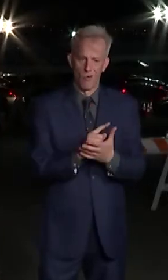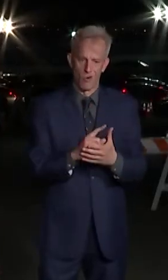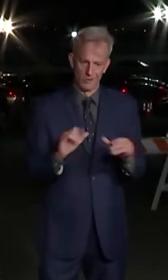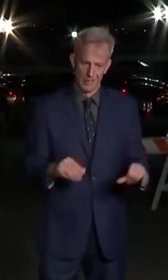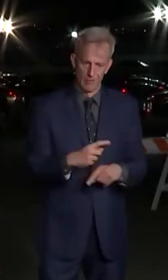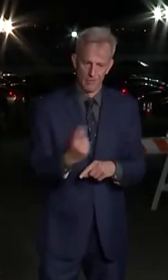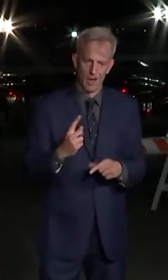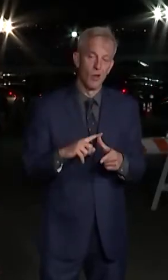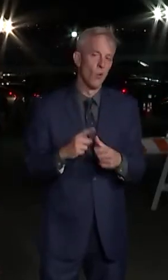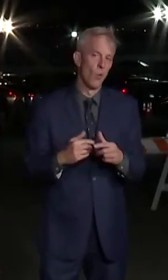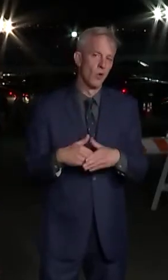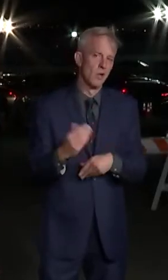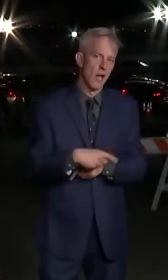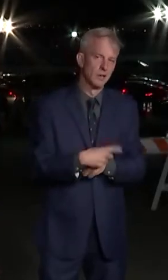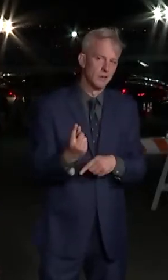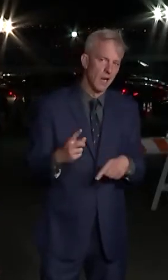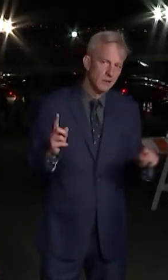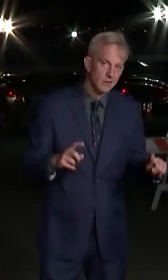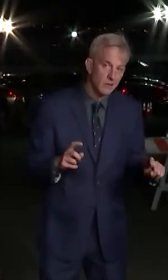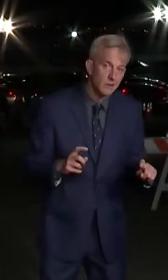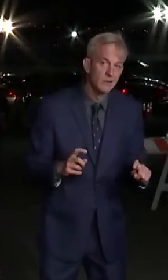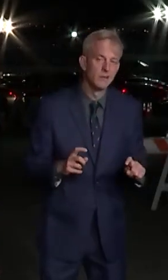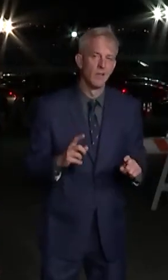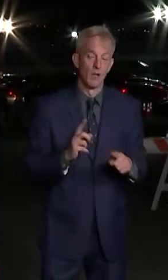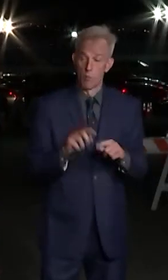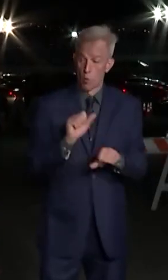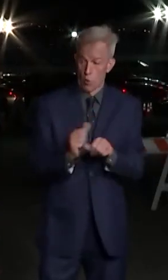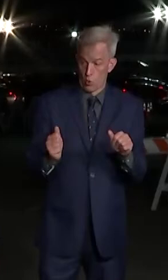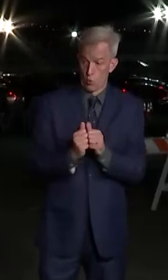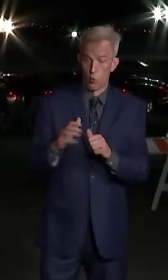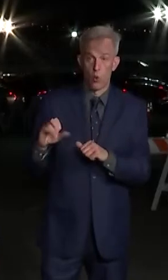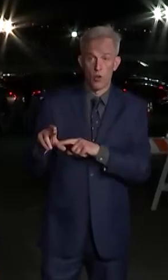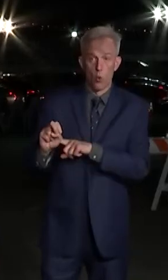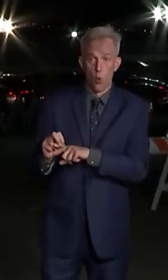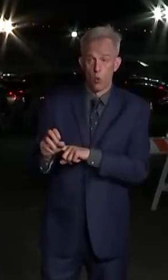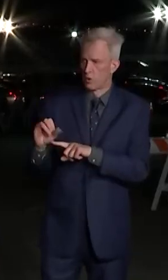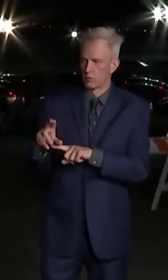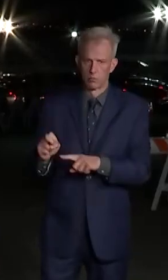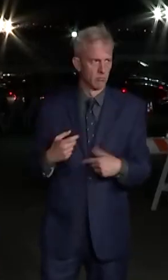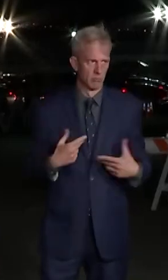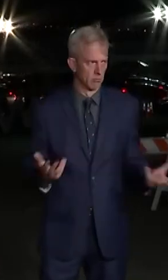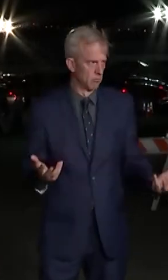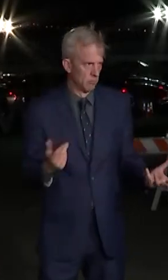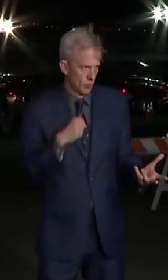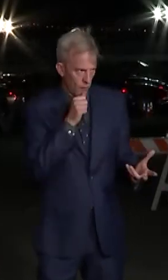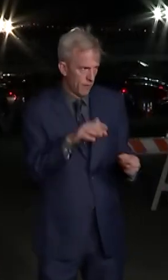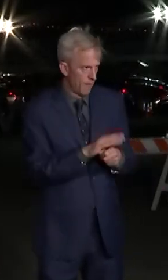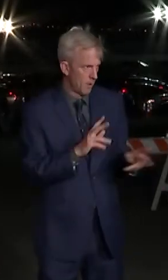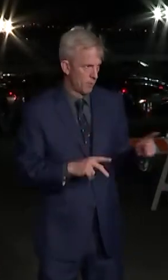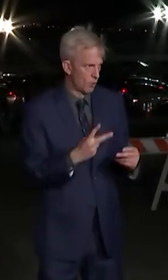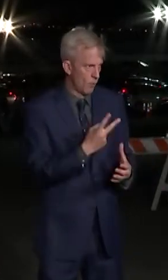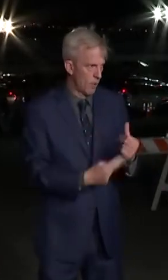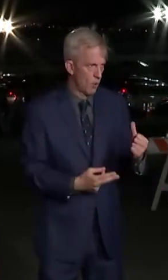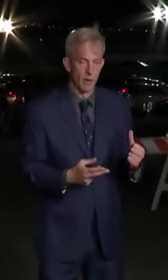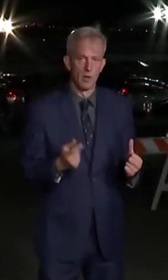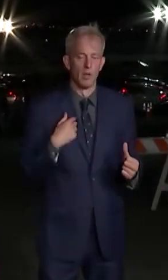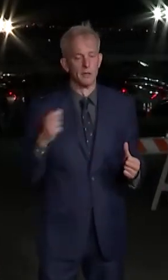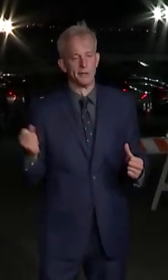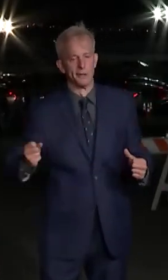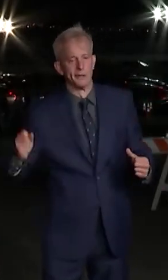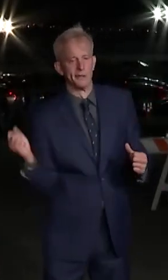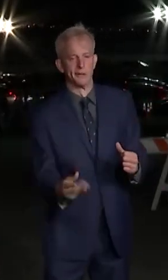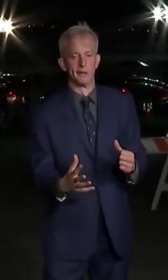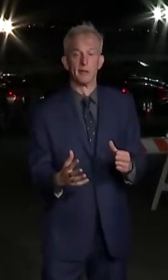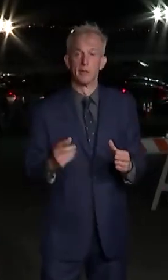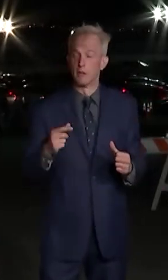test. But working together with CORE, for instance, they said we don't have enough people to do both things. We took the risk here, and the biggest testing center